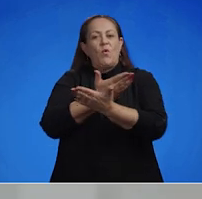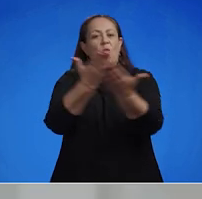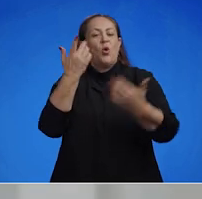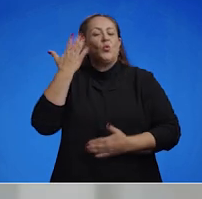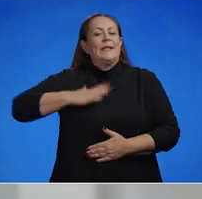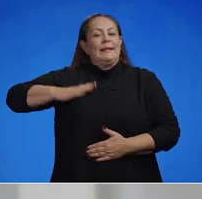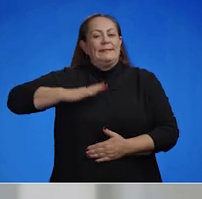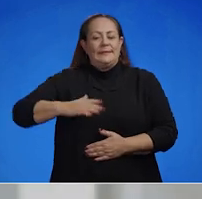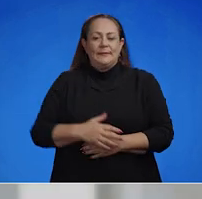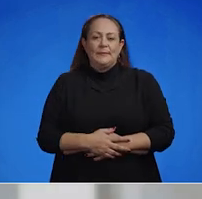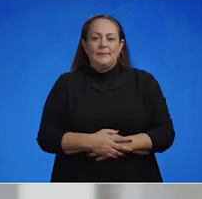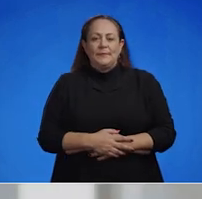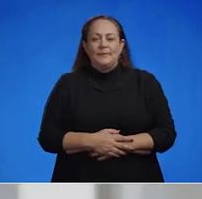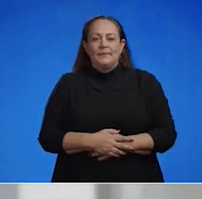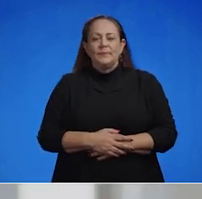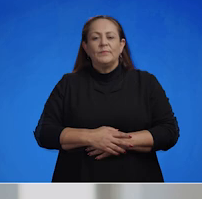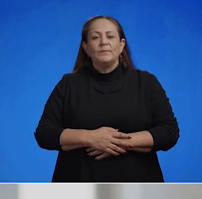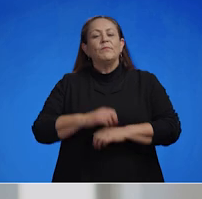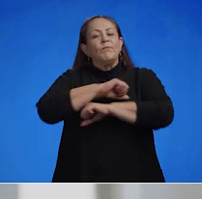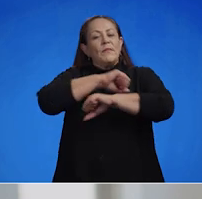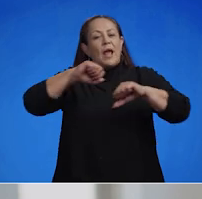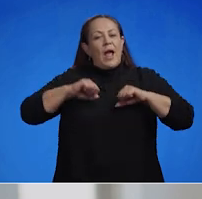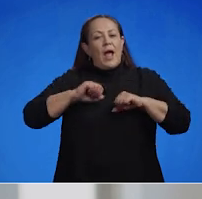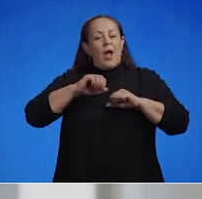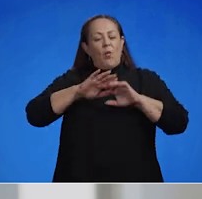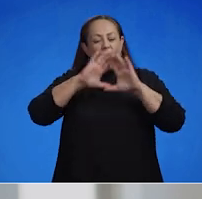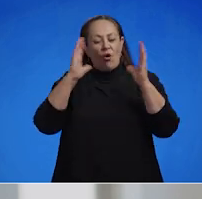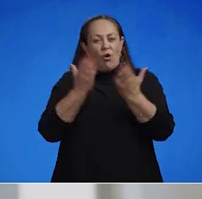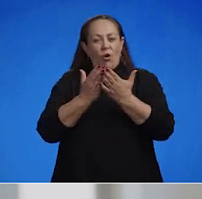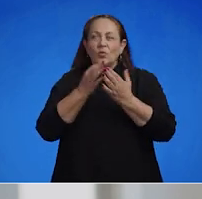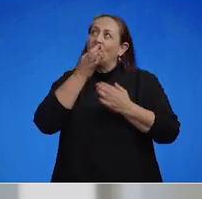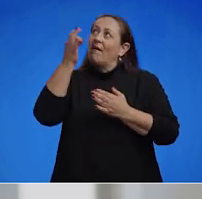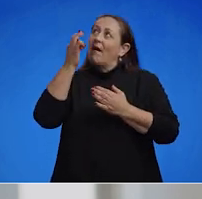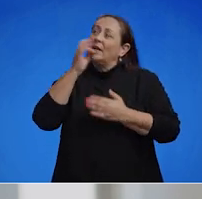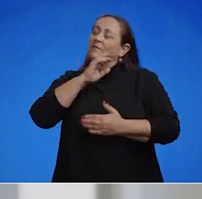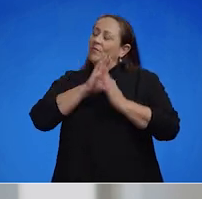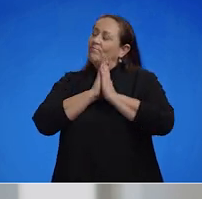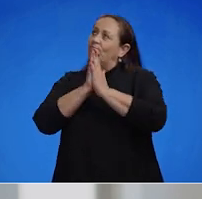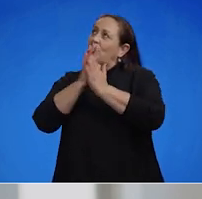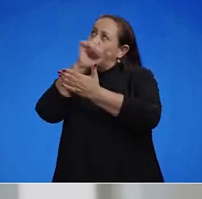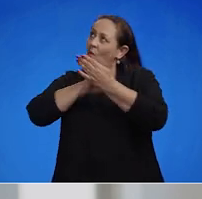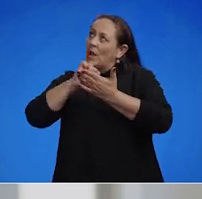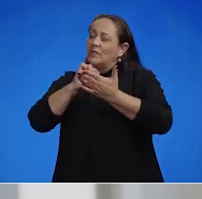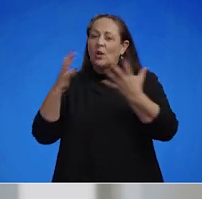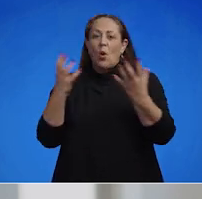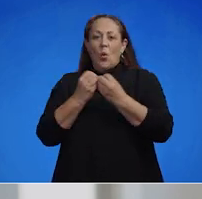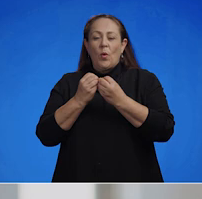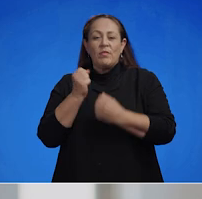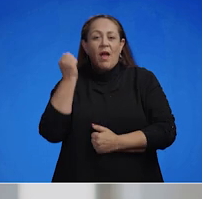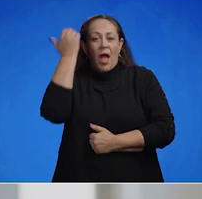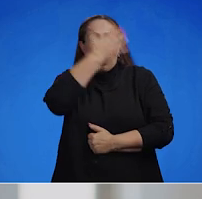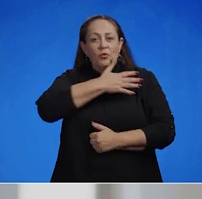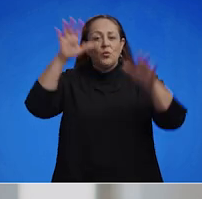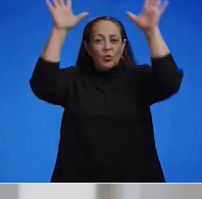need. That our nation will seek meaningful reconciliation with Aboriginal and